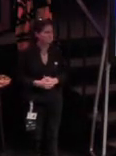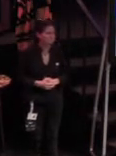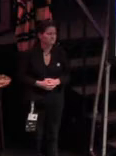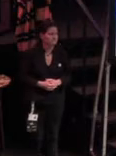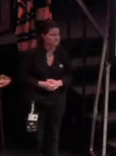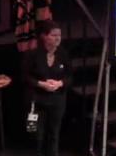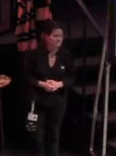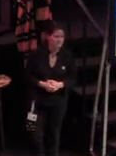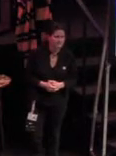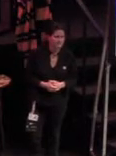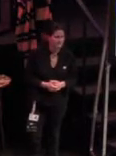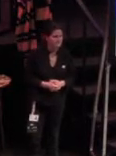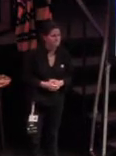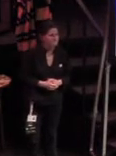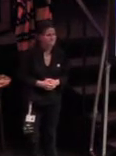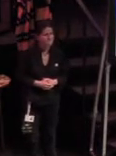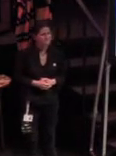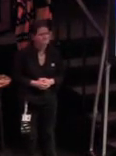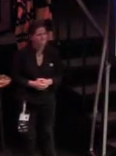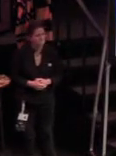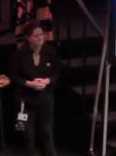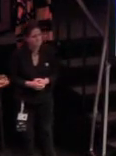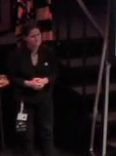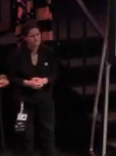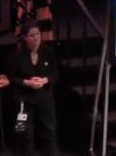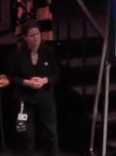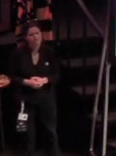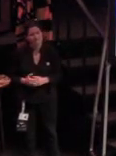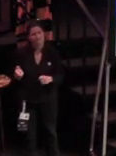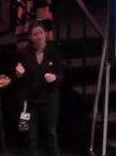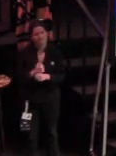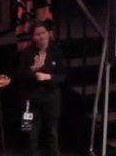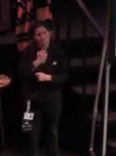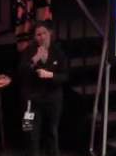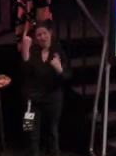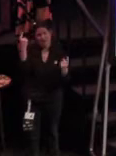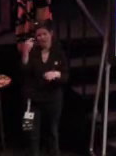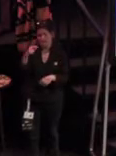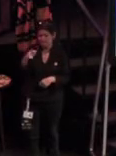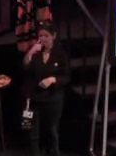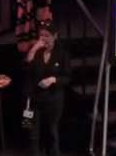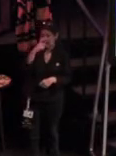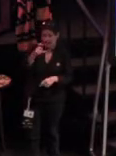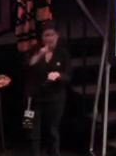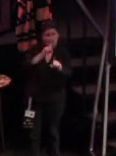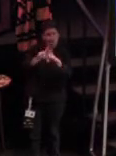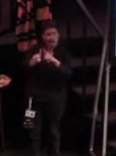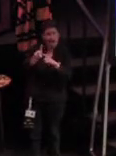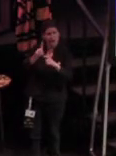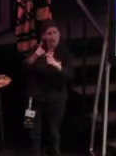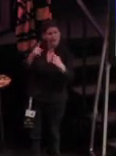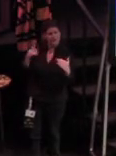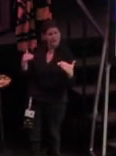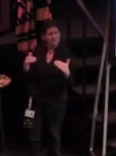And it really reminded me that I can try as hard as I want to be like them, but I never would be. And just in